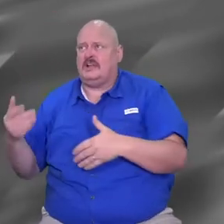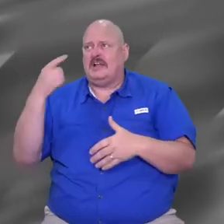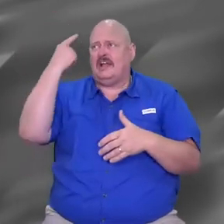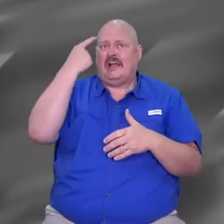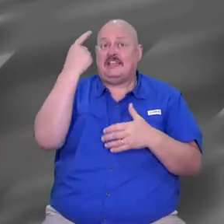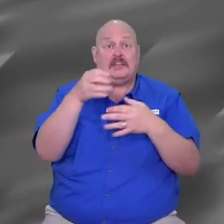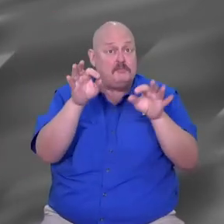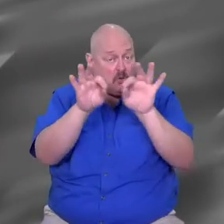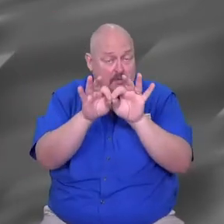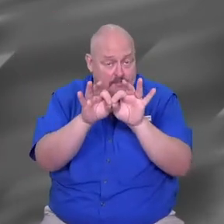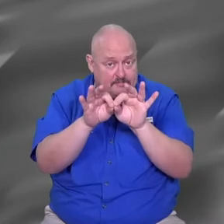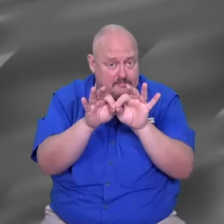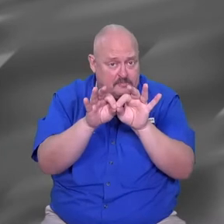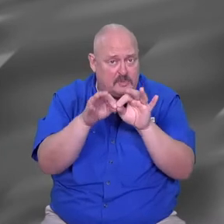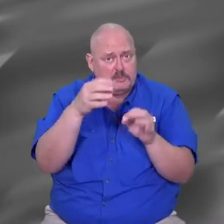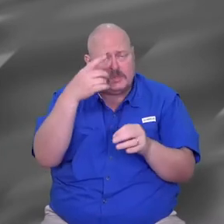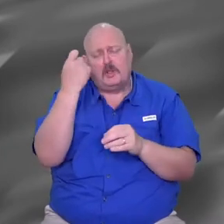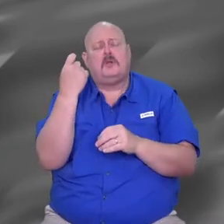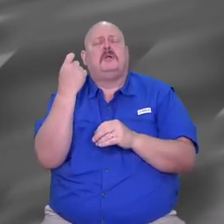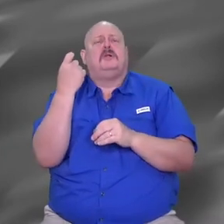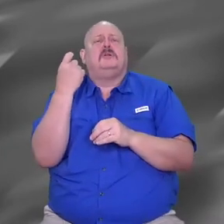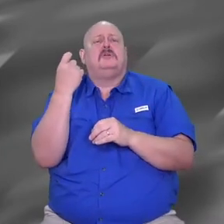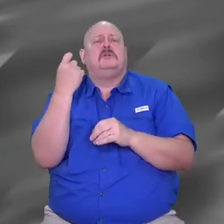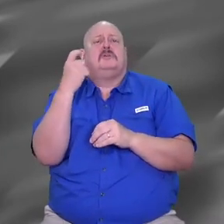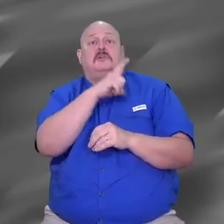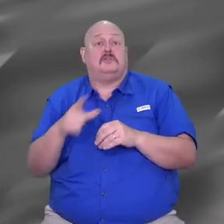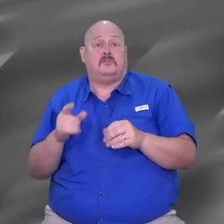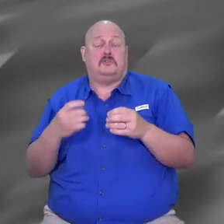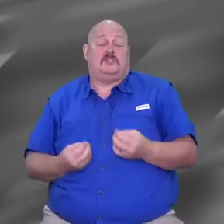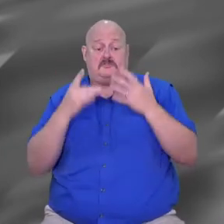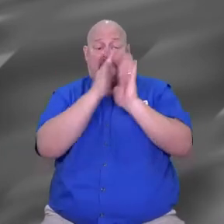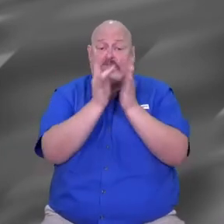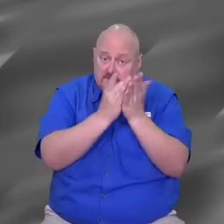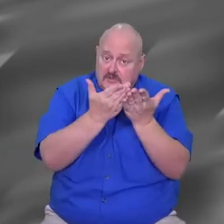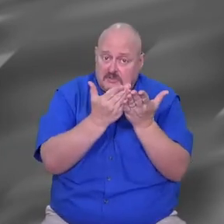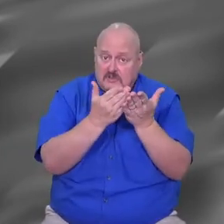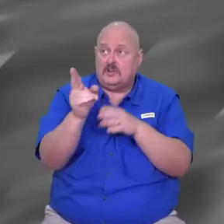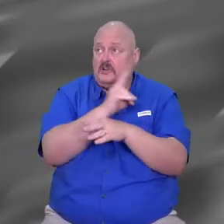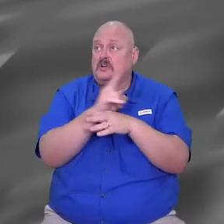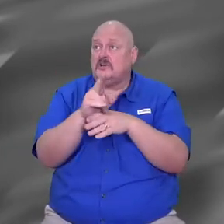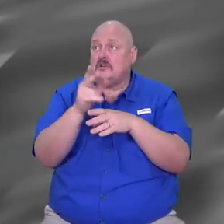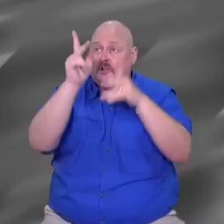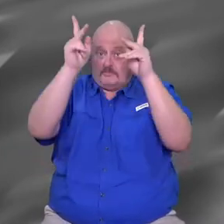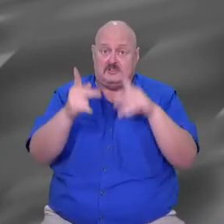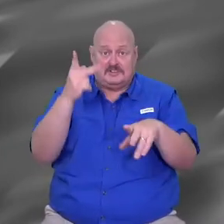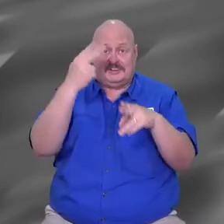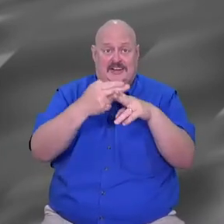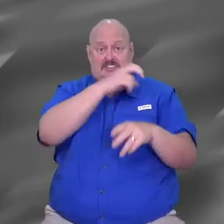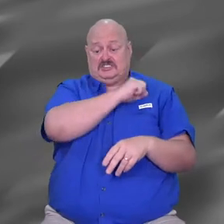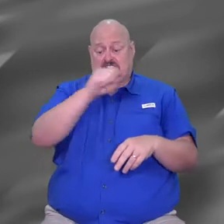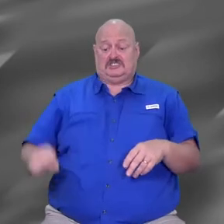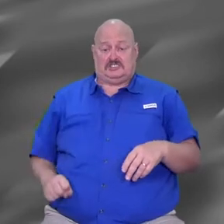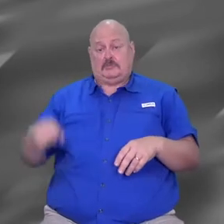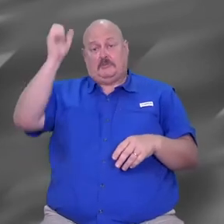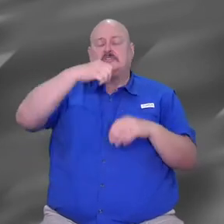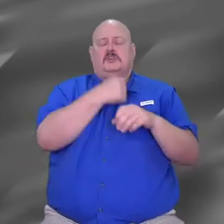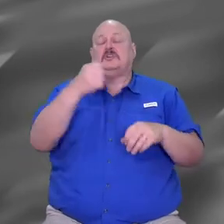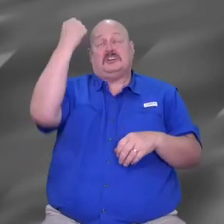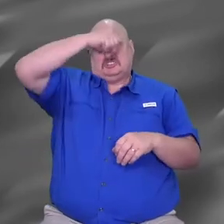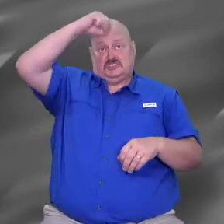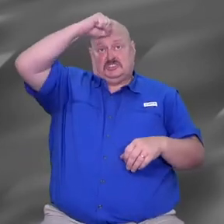is important to note, because the Lord whom inspired Scripture utilized an instrument, an individual by the name of Solomon. Solomon,